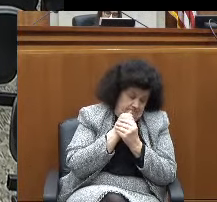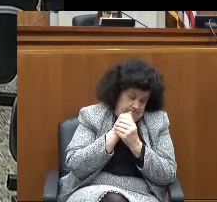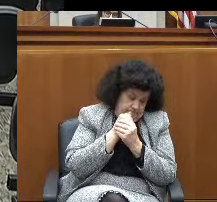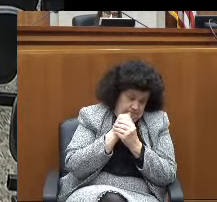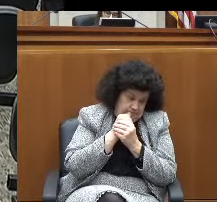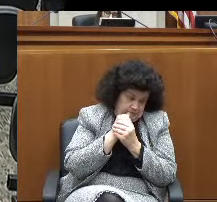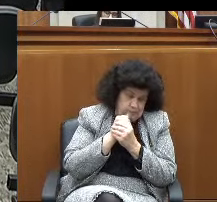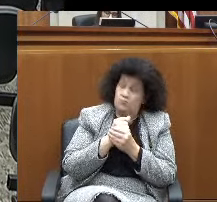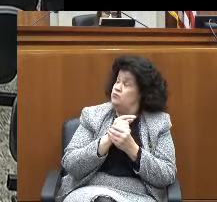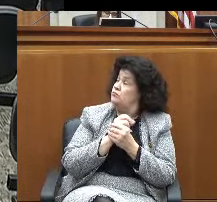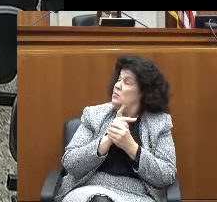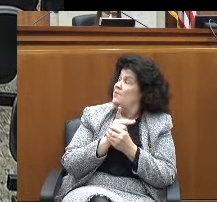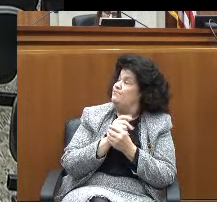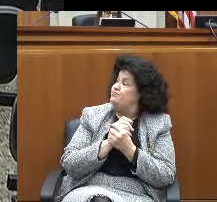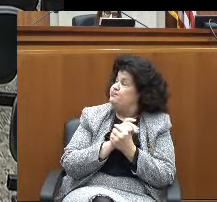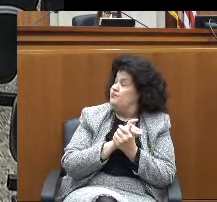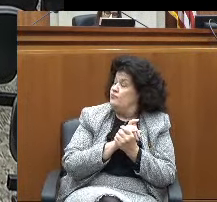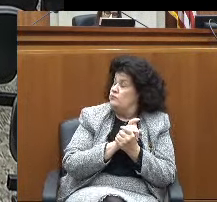Okay.